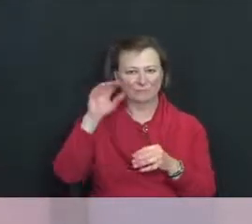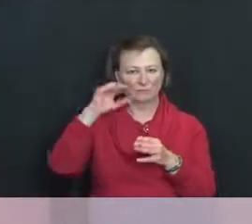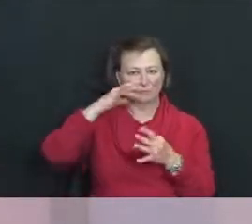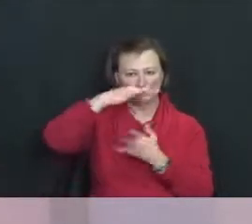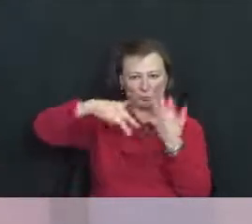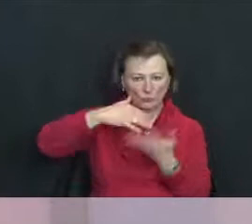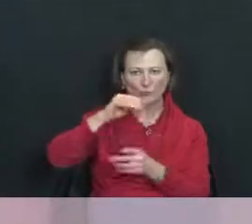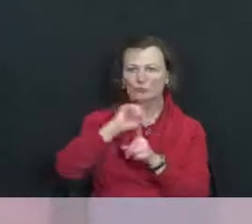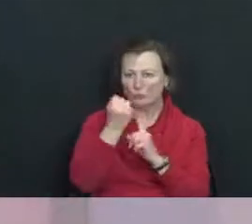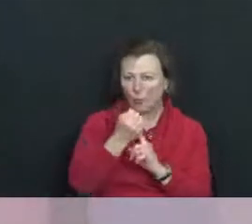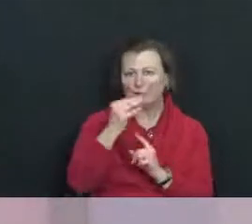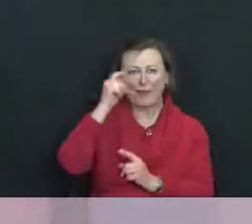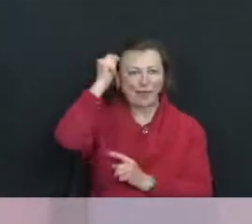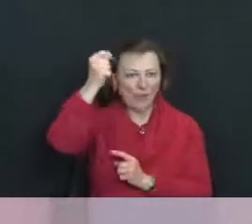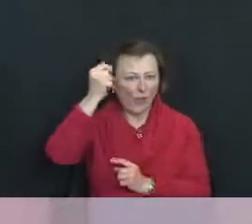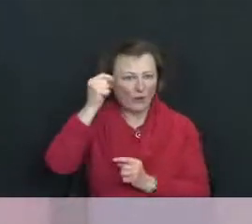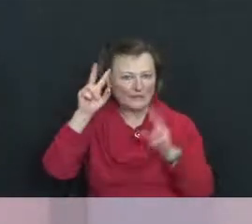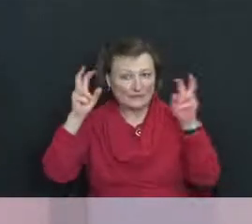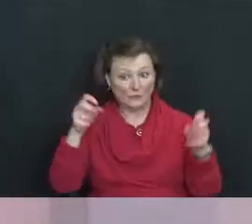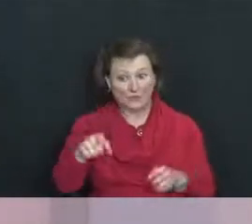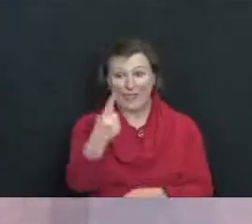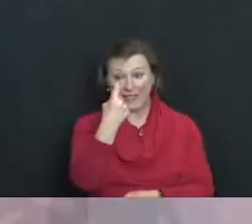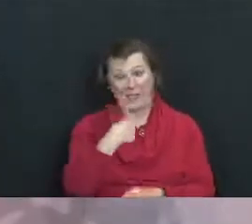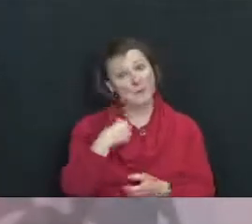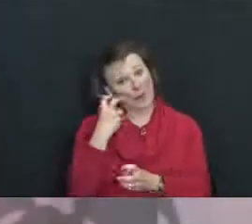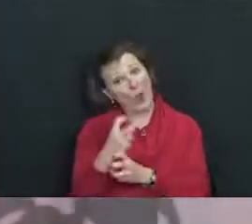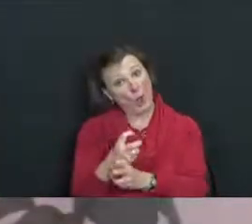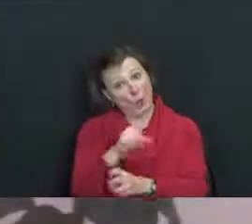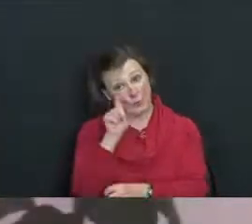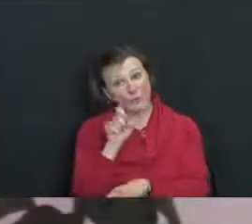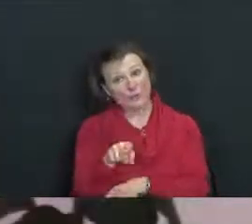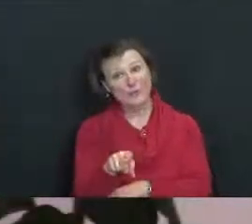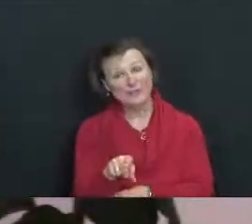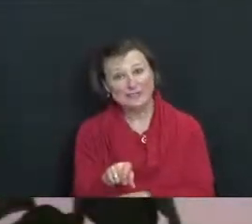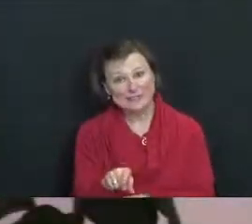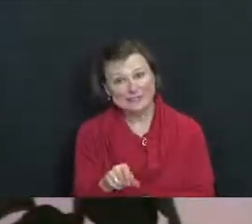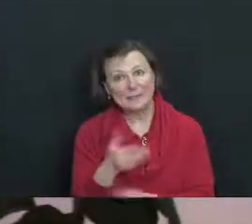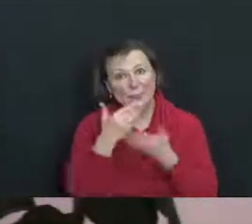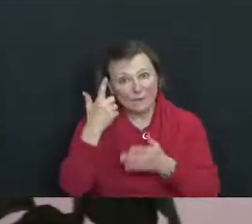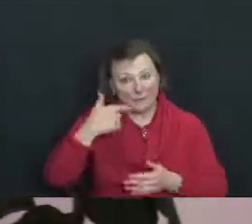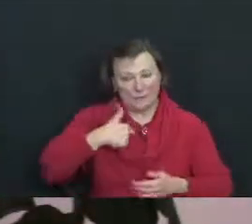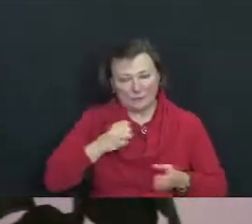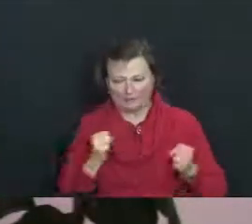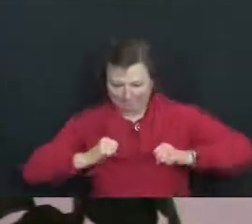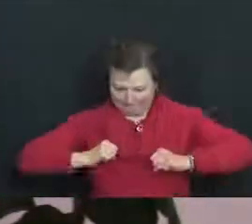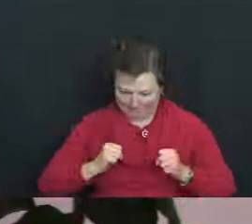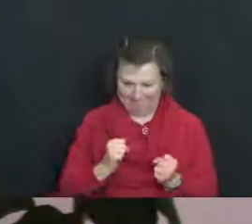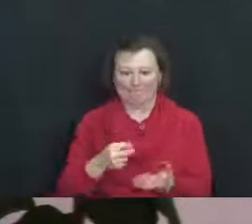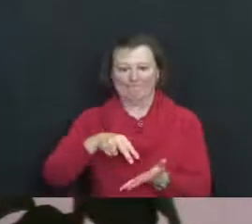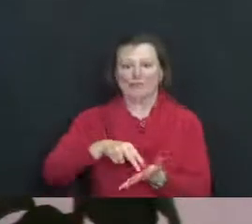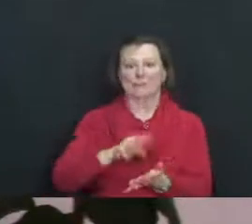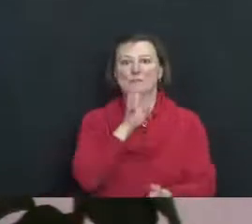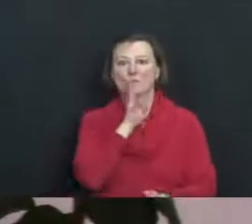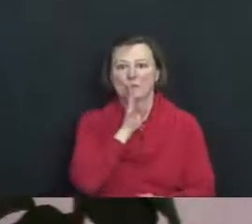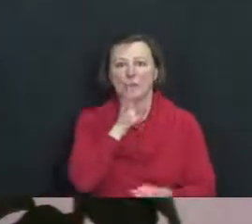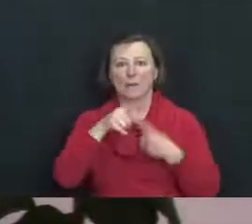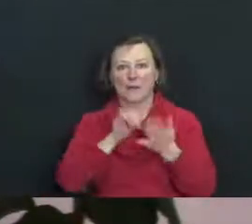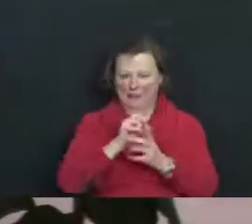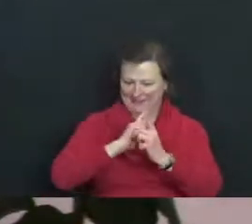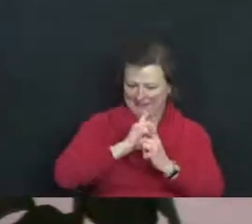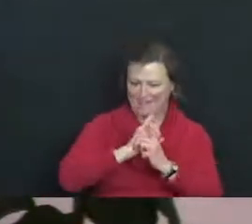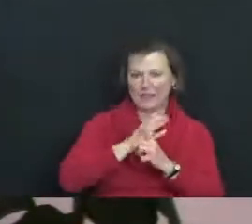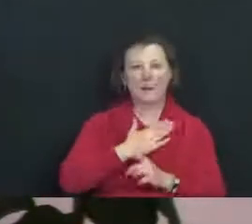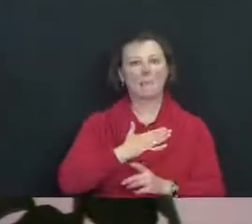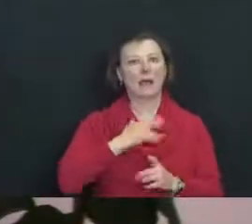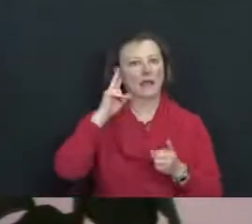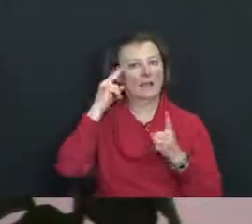as they generally do. They ask some hard questions. It's good for me to be able to get up and talk about them and defend my views or